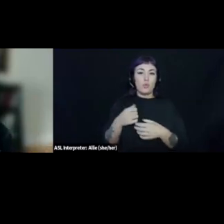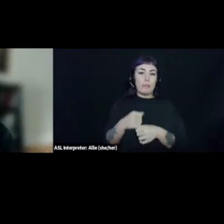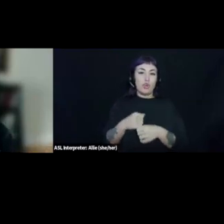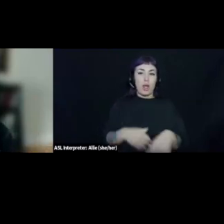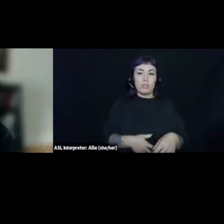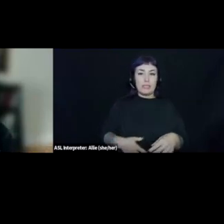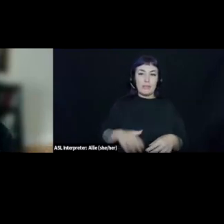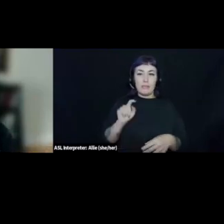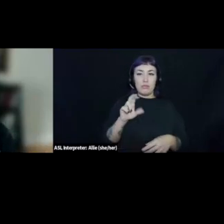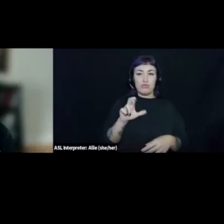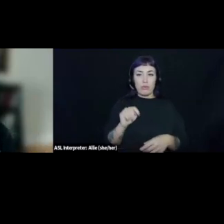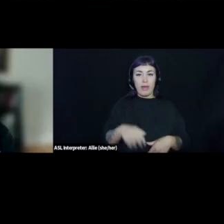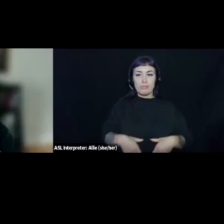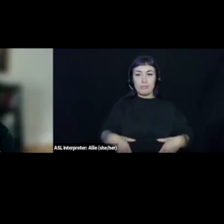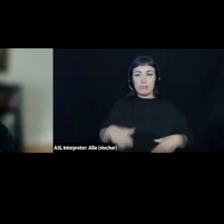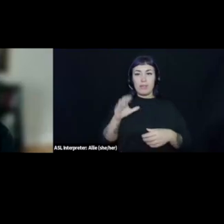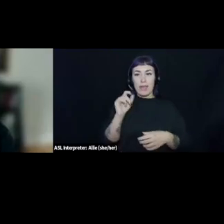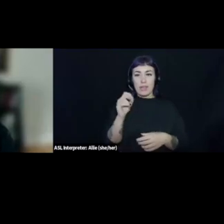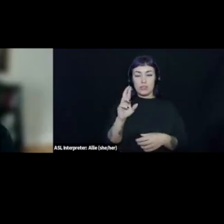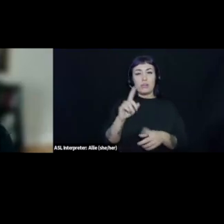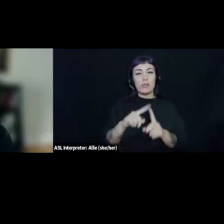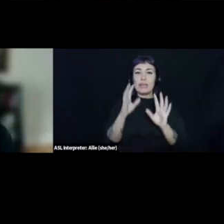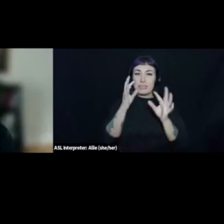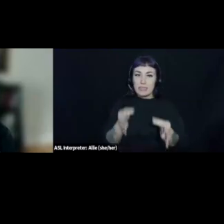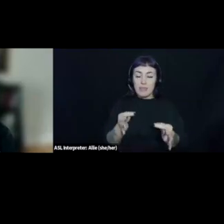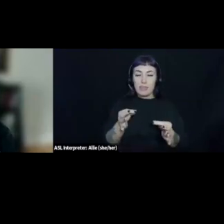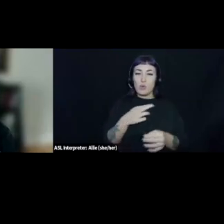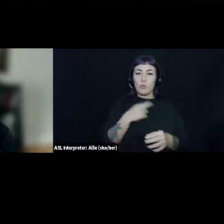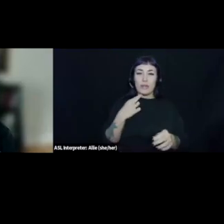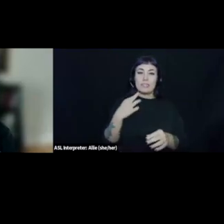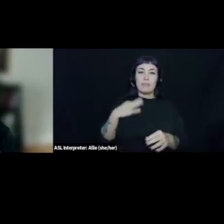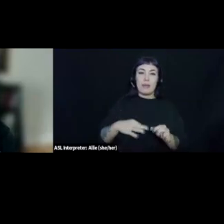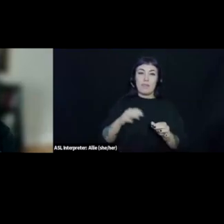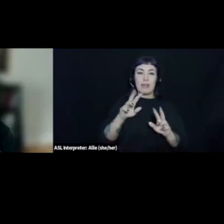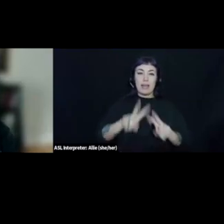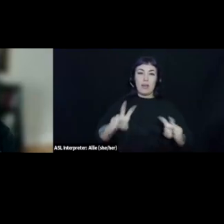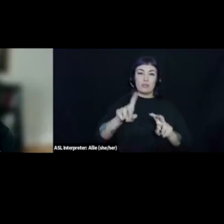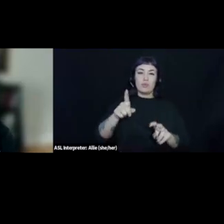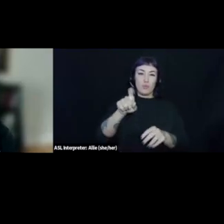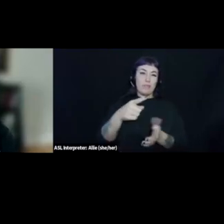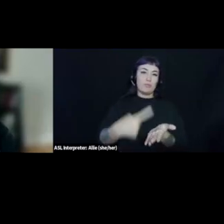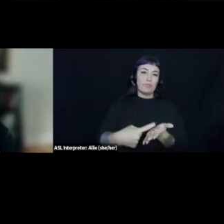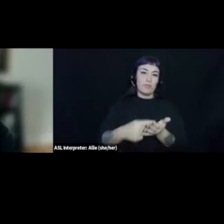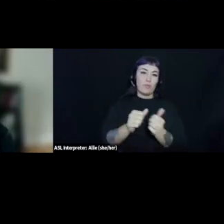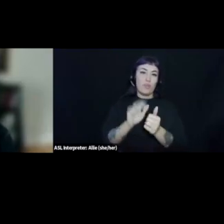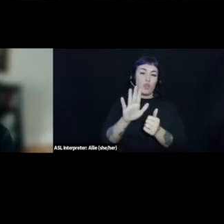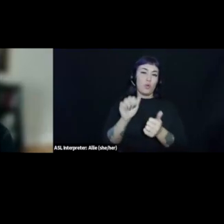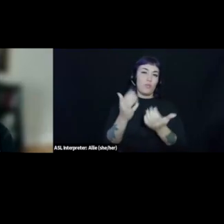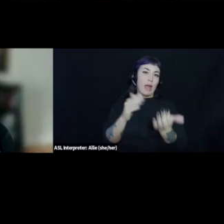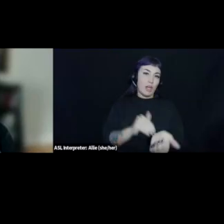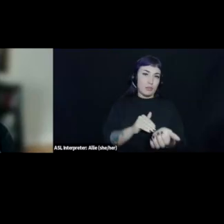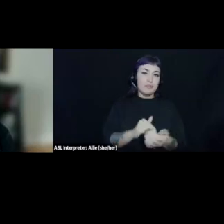So it's definitely a risk-benefit analysis that you would have to discuss with a